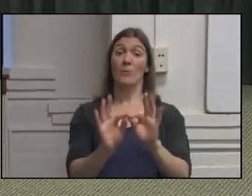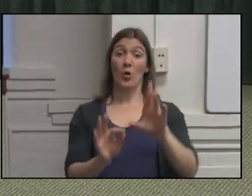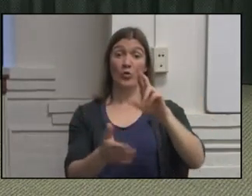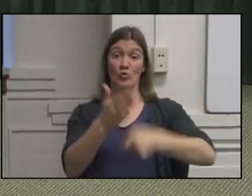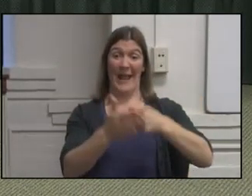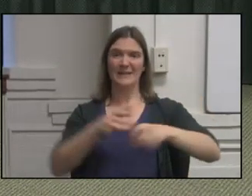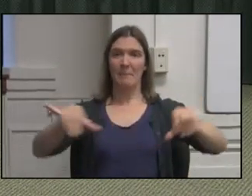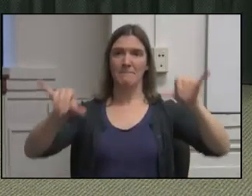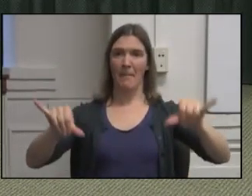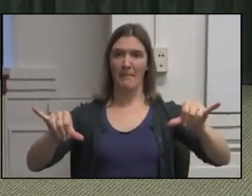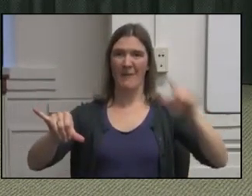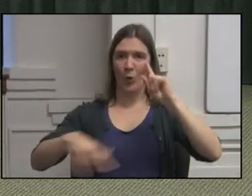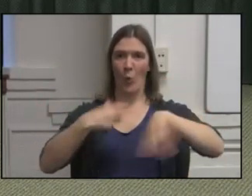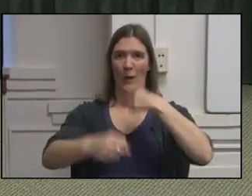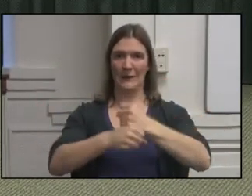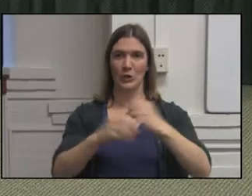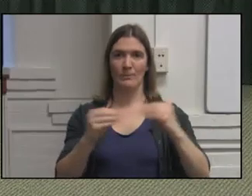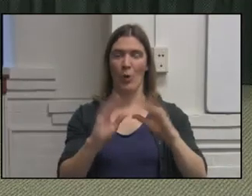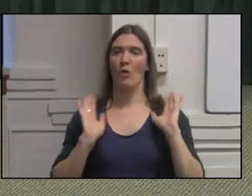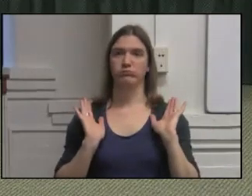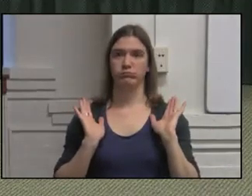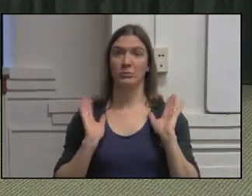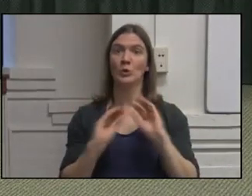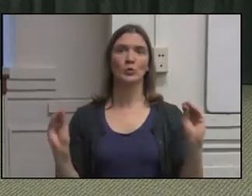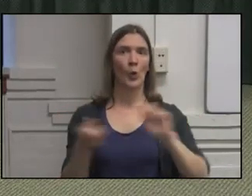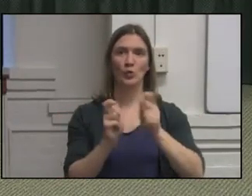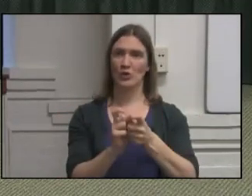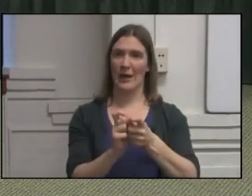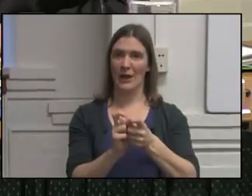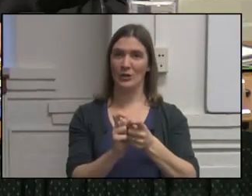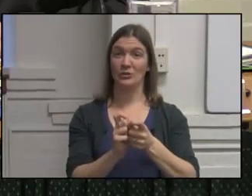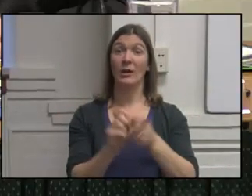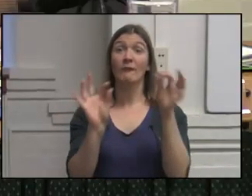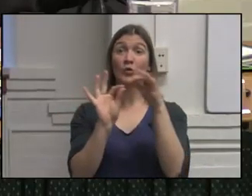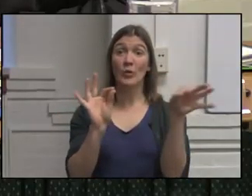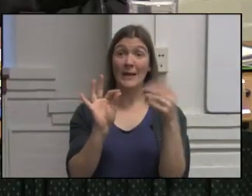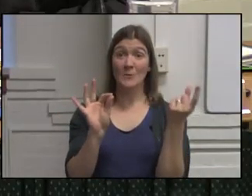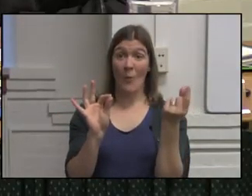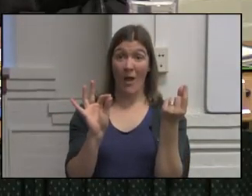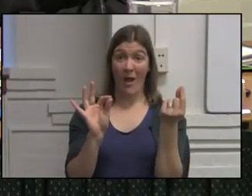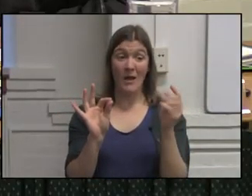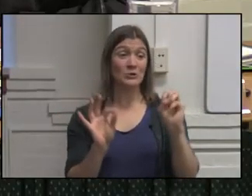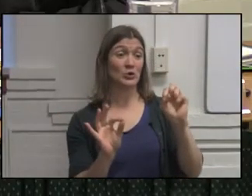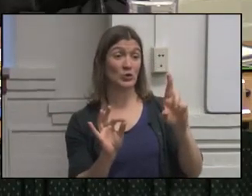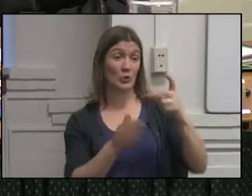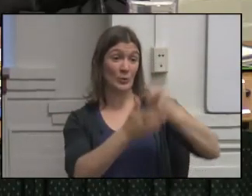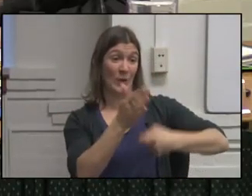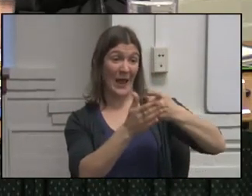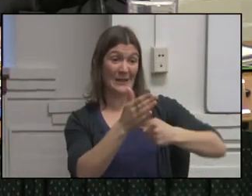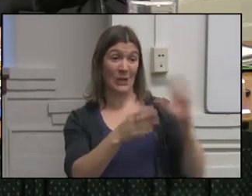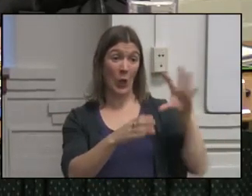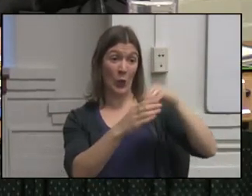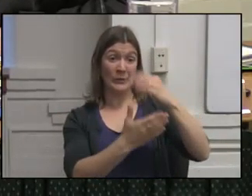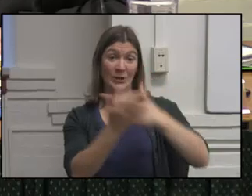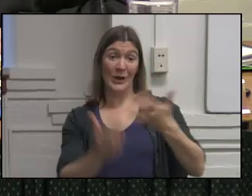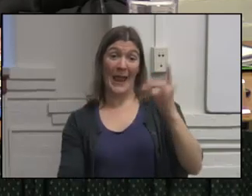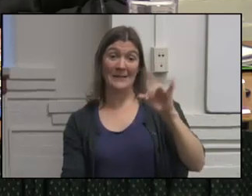sewer rates for one additional year. So the specific wording is that the sewer rates contained in